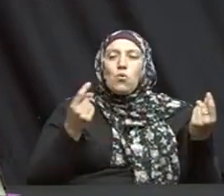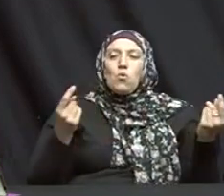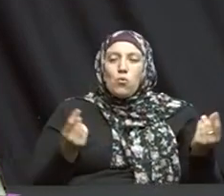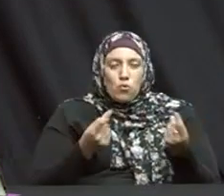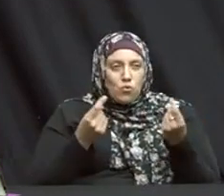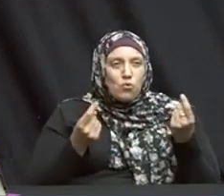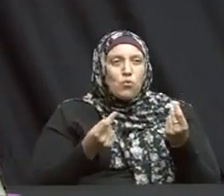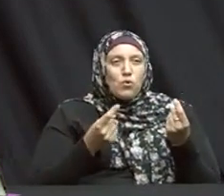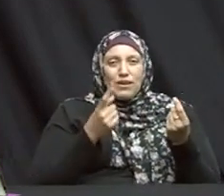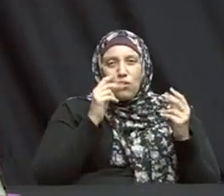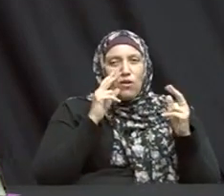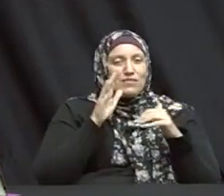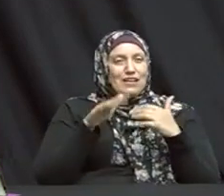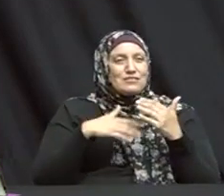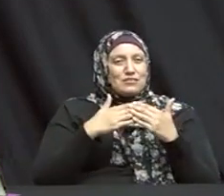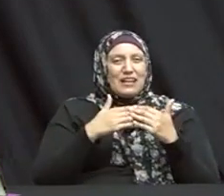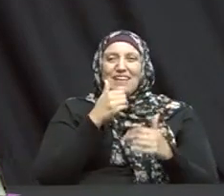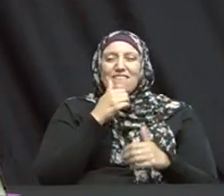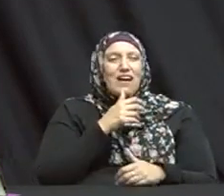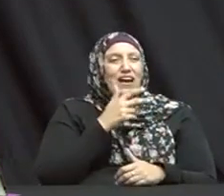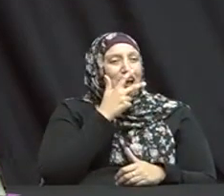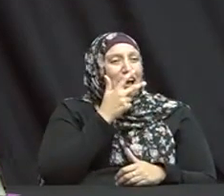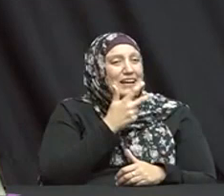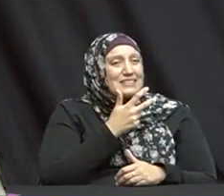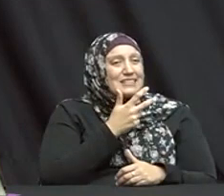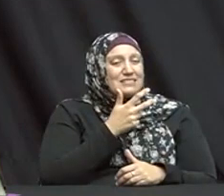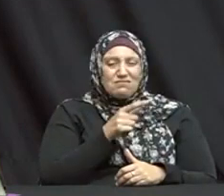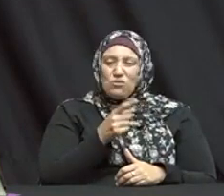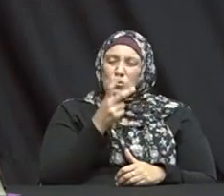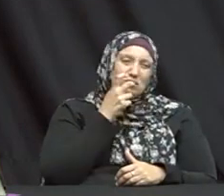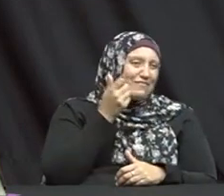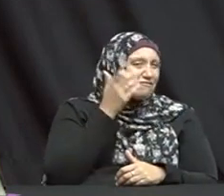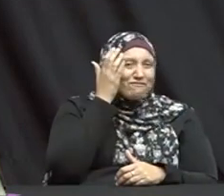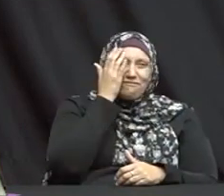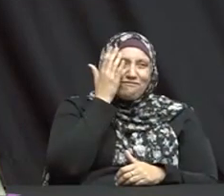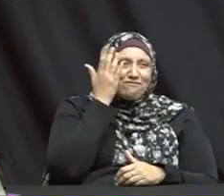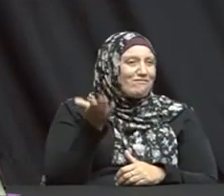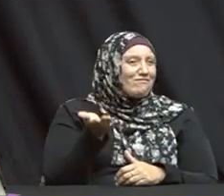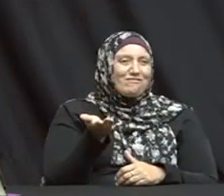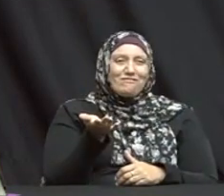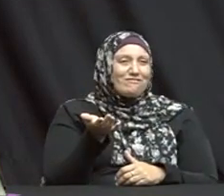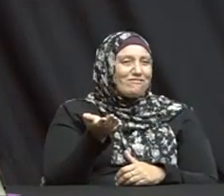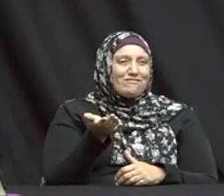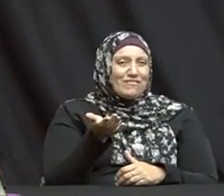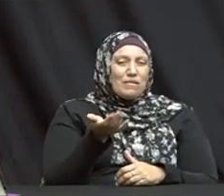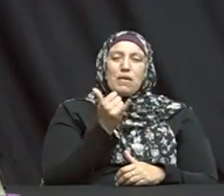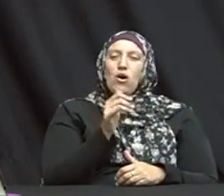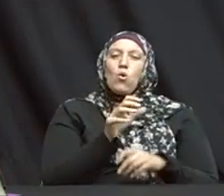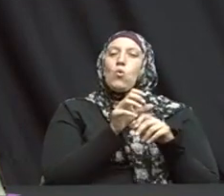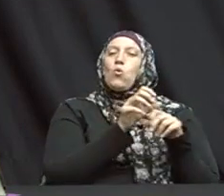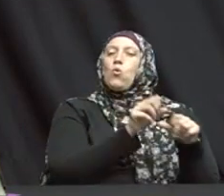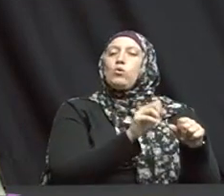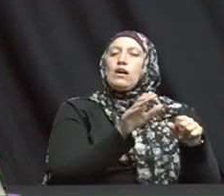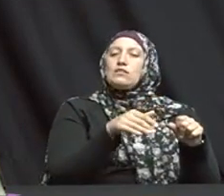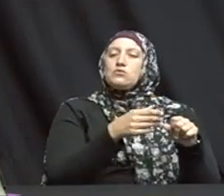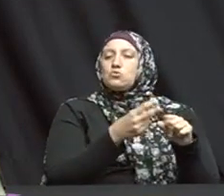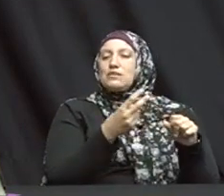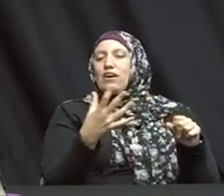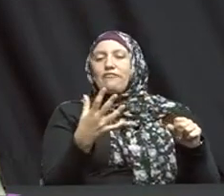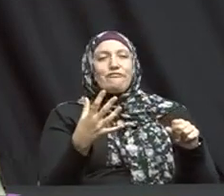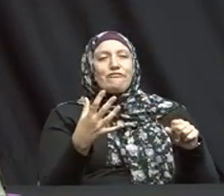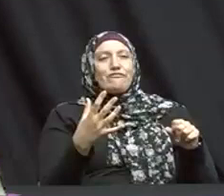the maturity to know what to do with it, or sort of it might get them into trouble, or it might not be doing